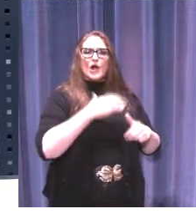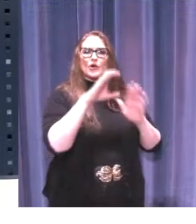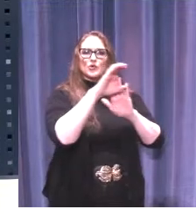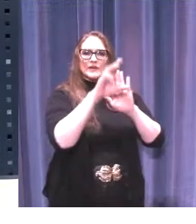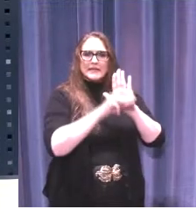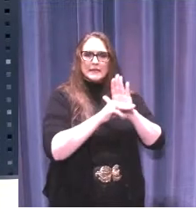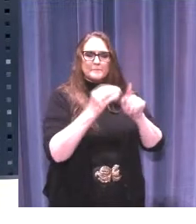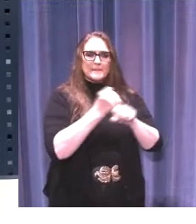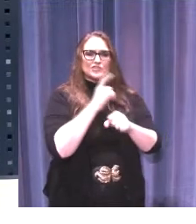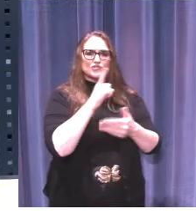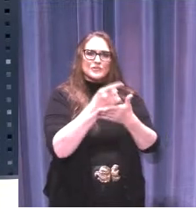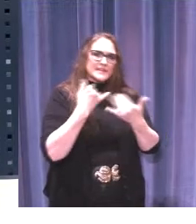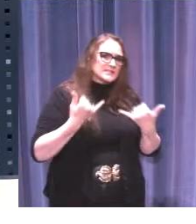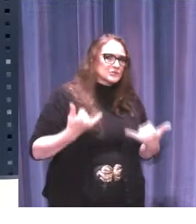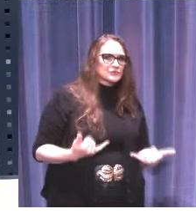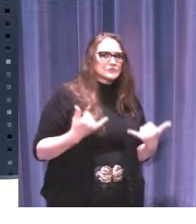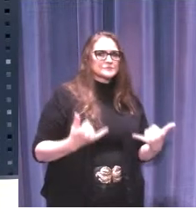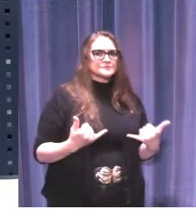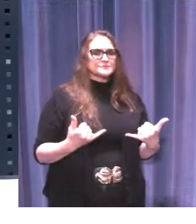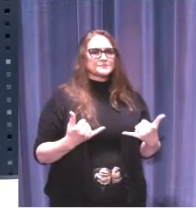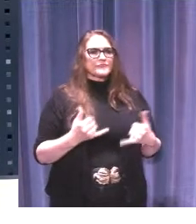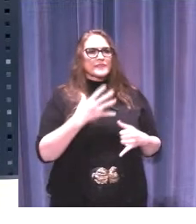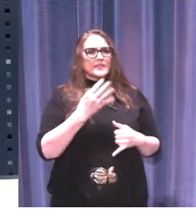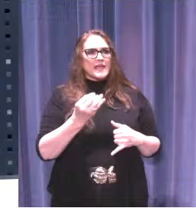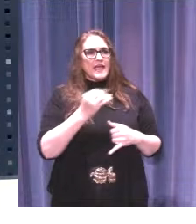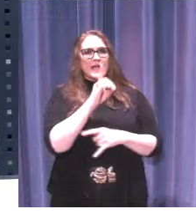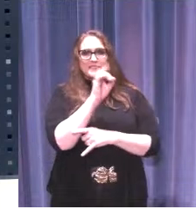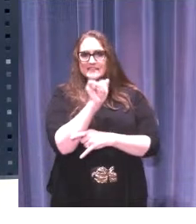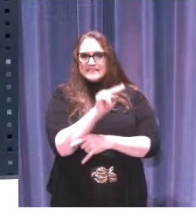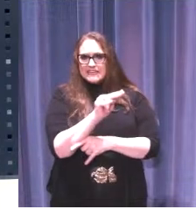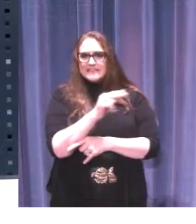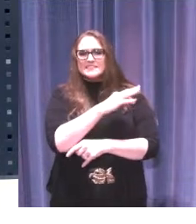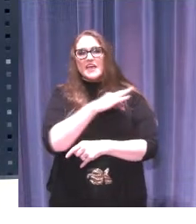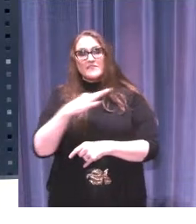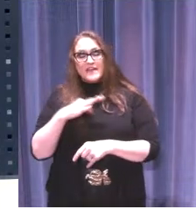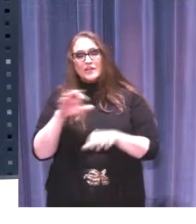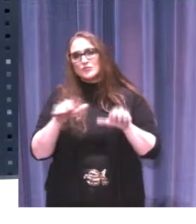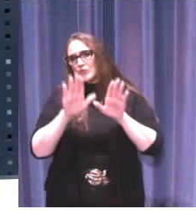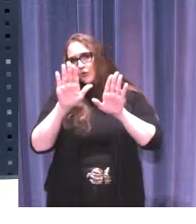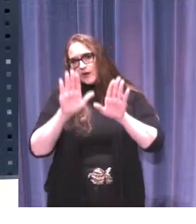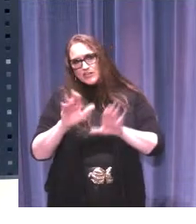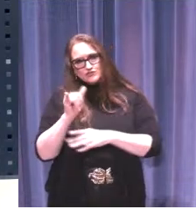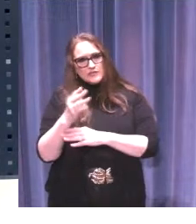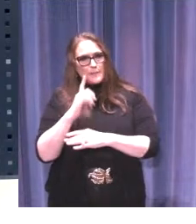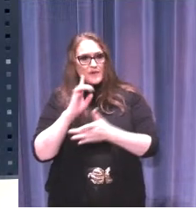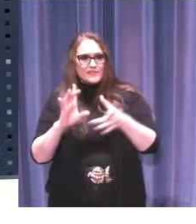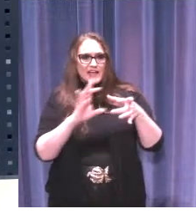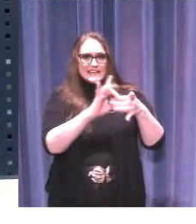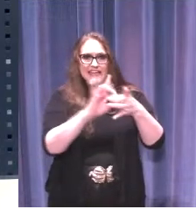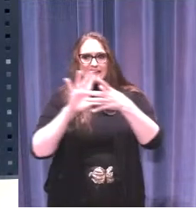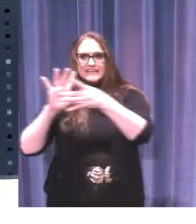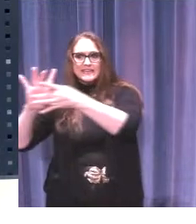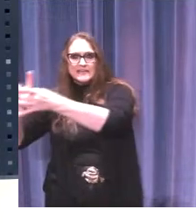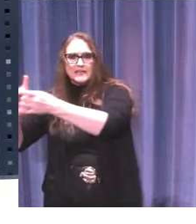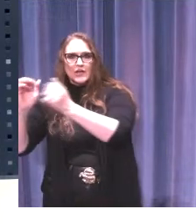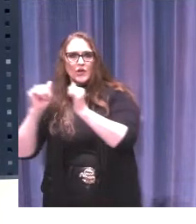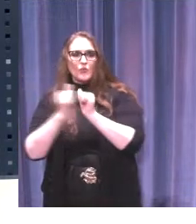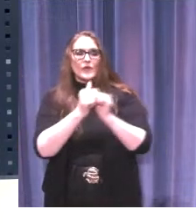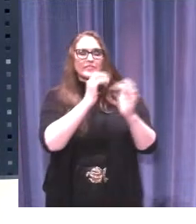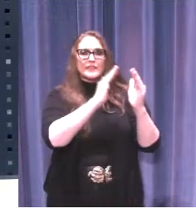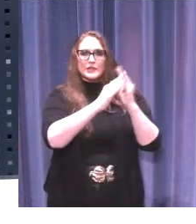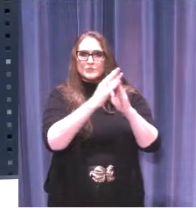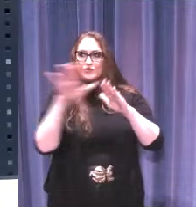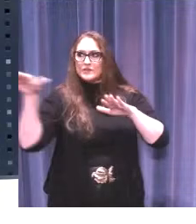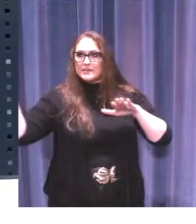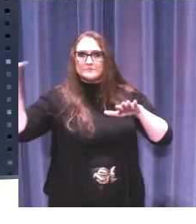is current. Our faculty and our deans do a great job of connecting with community and making sure